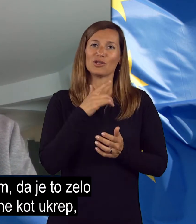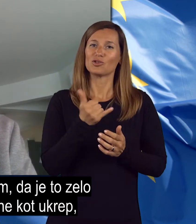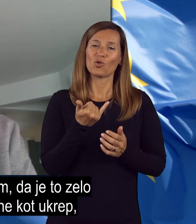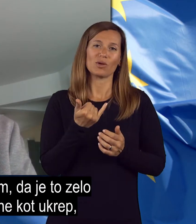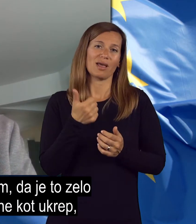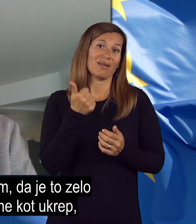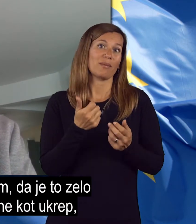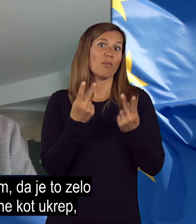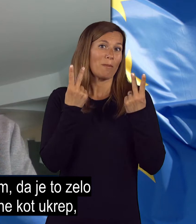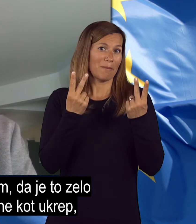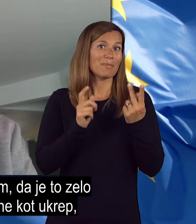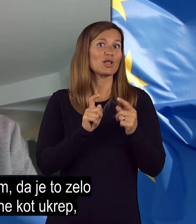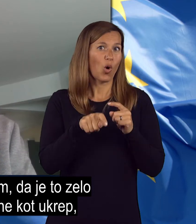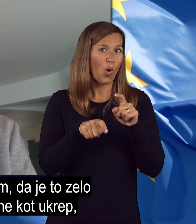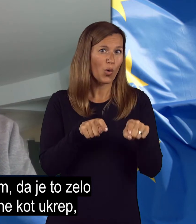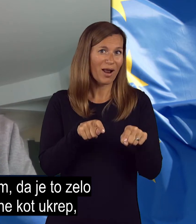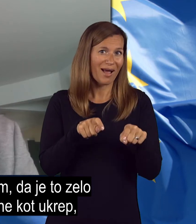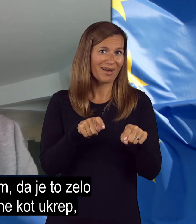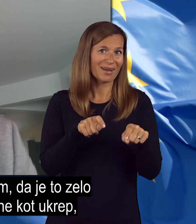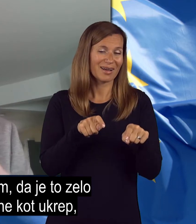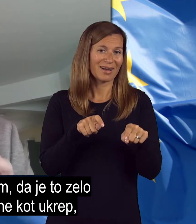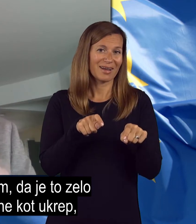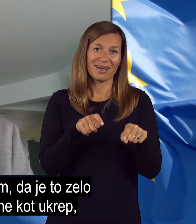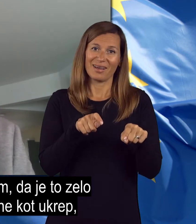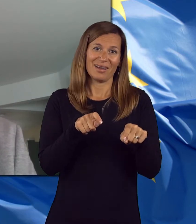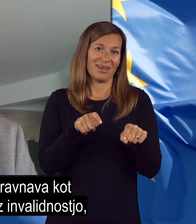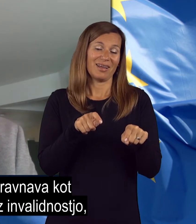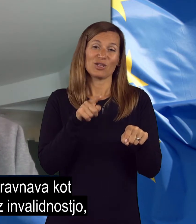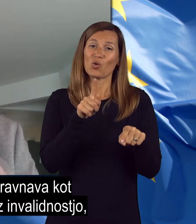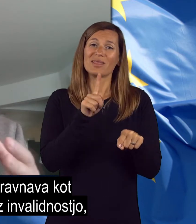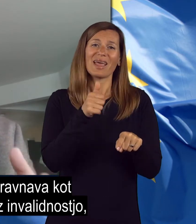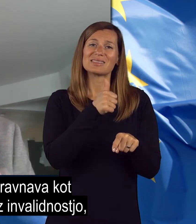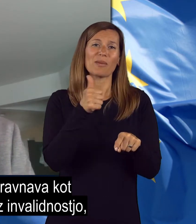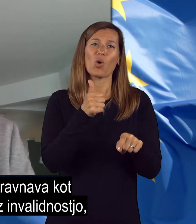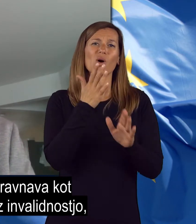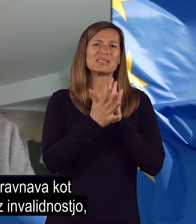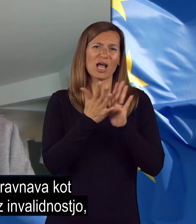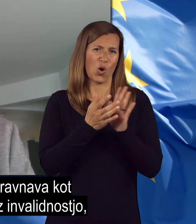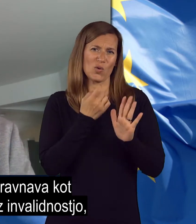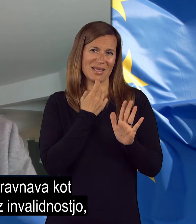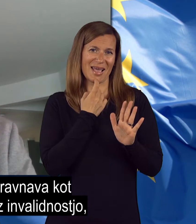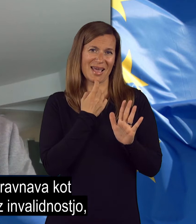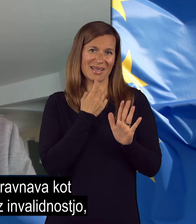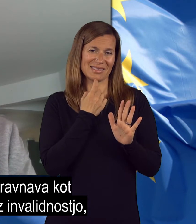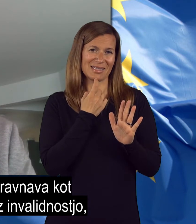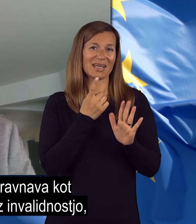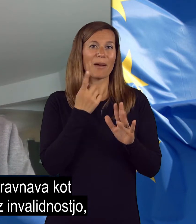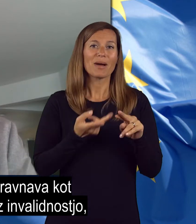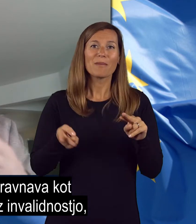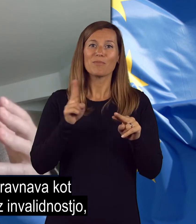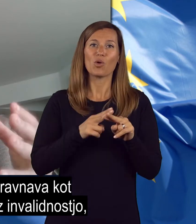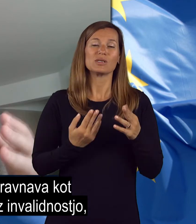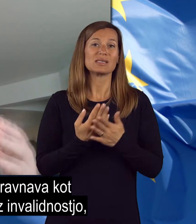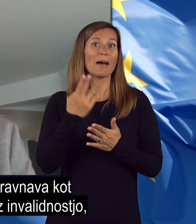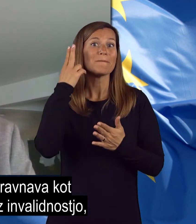adding that this is a very significant step, not as a measure dealing with sign language as an issue of disability,